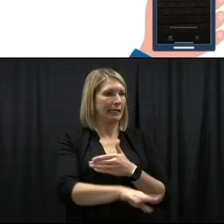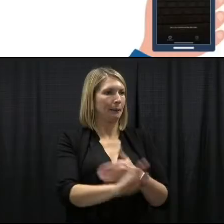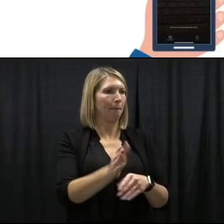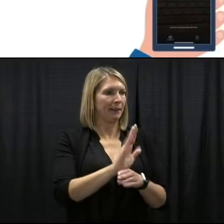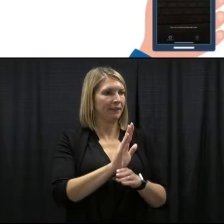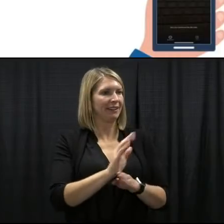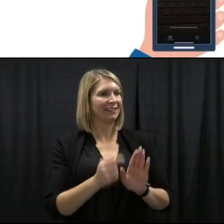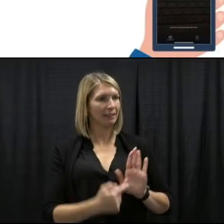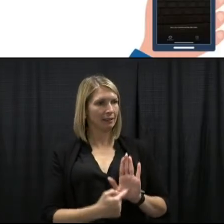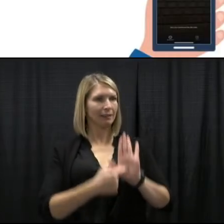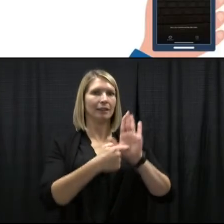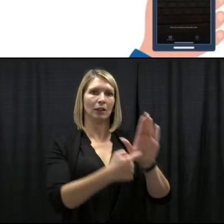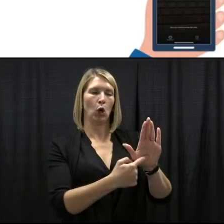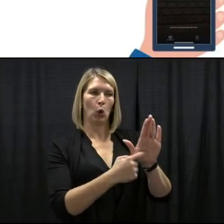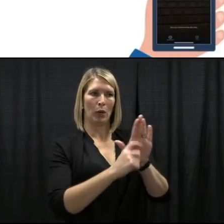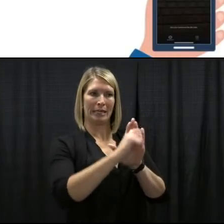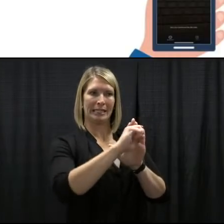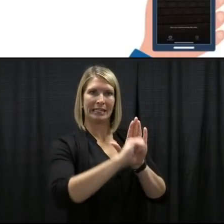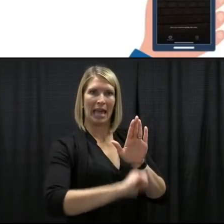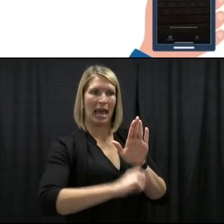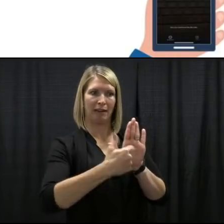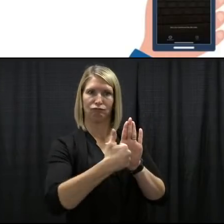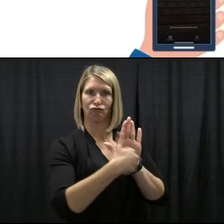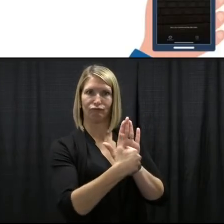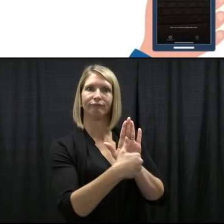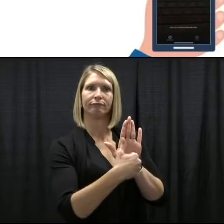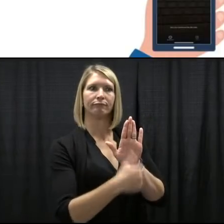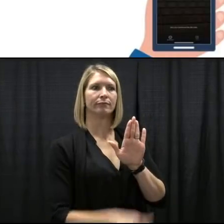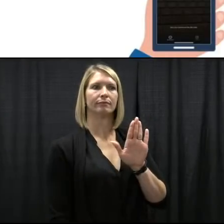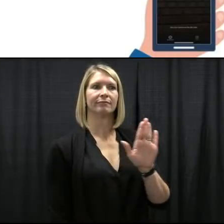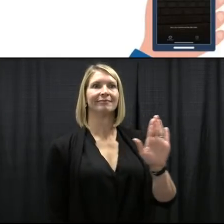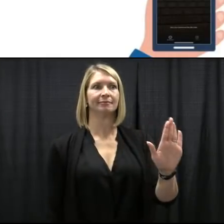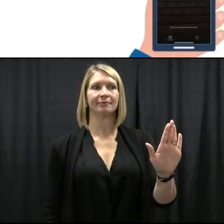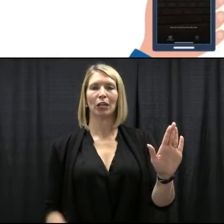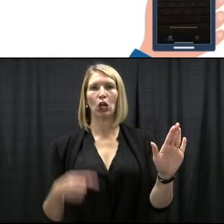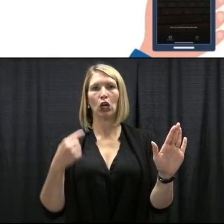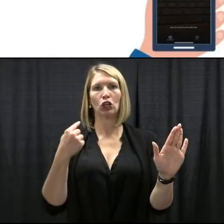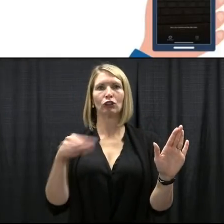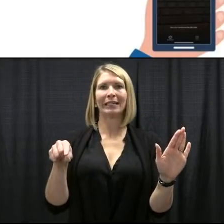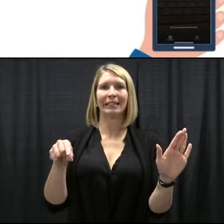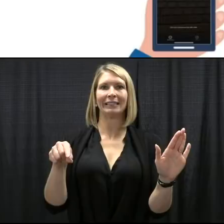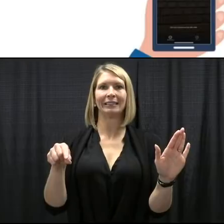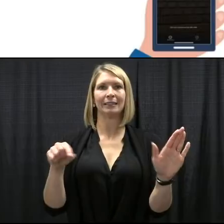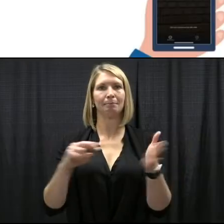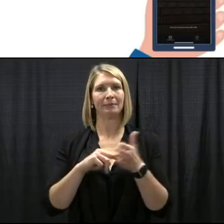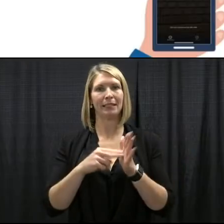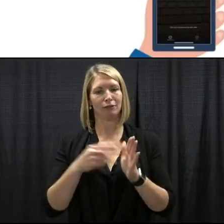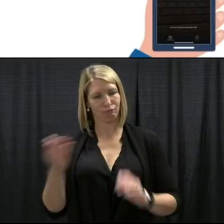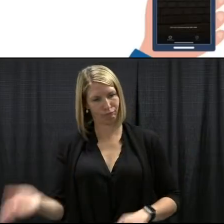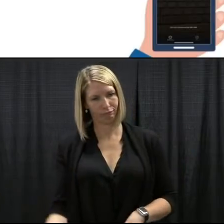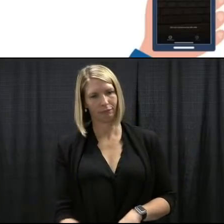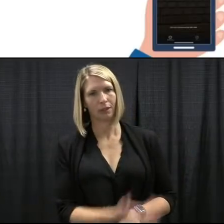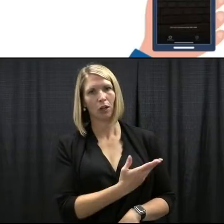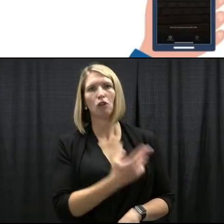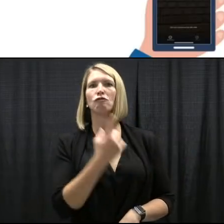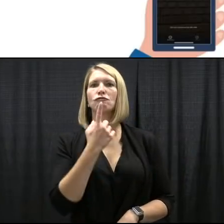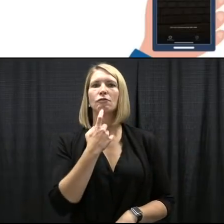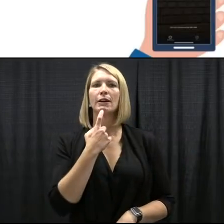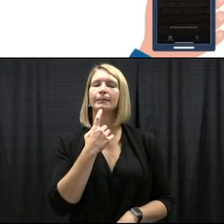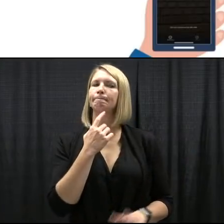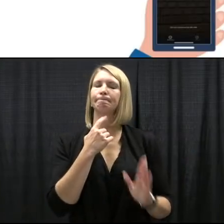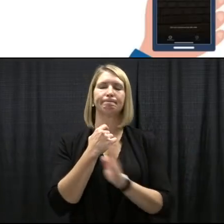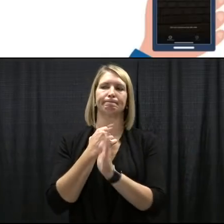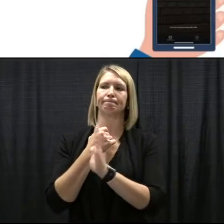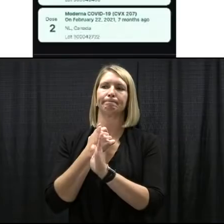successful entry to the business. And so it just simply shows, green or red, for example. Yes, you meet the conditions, or no, you don't meet the